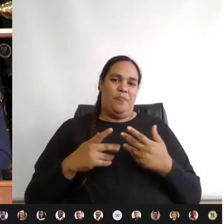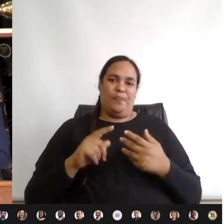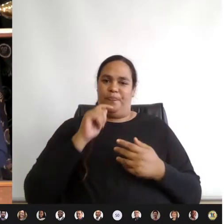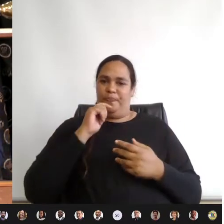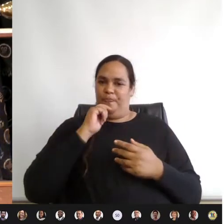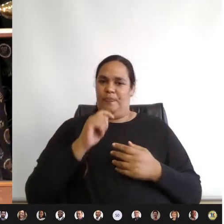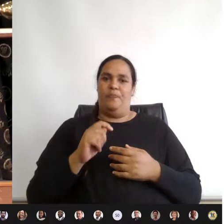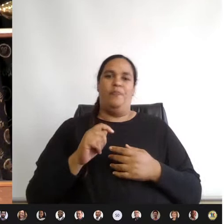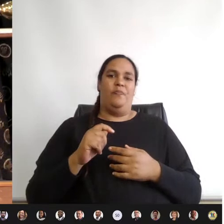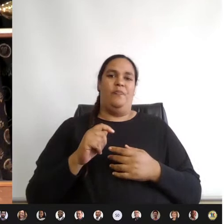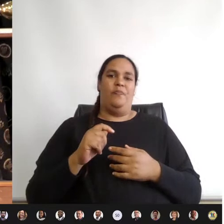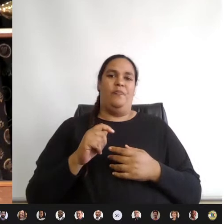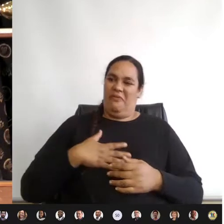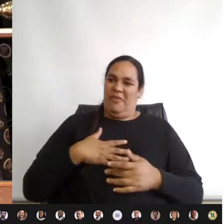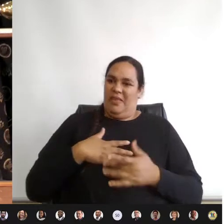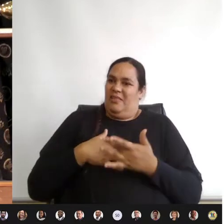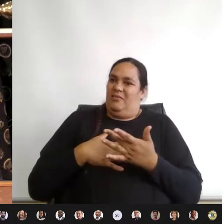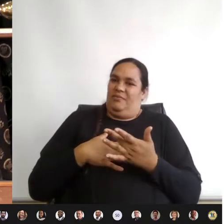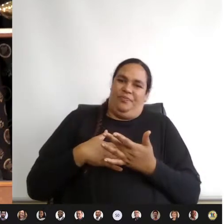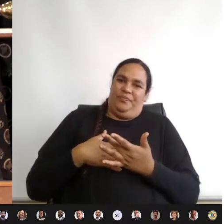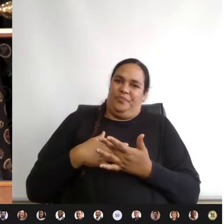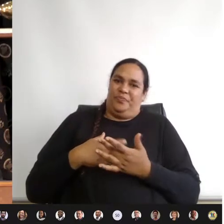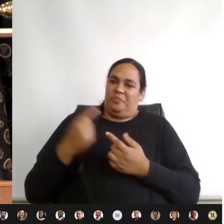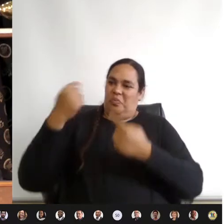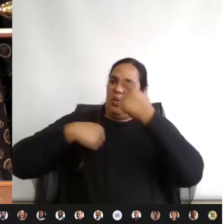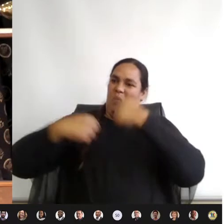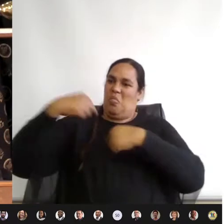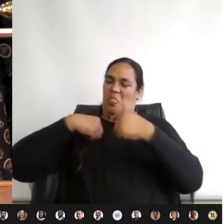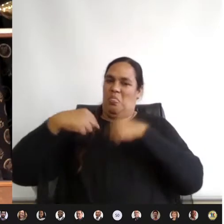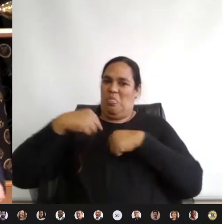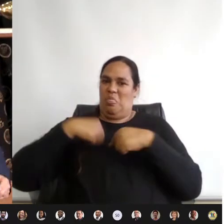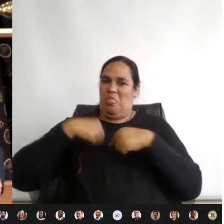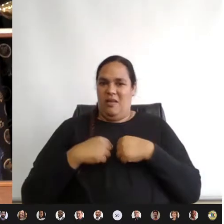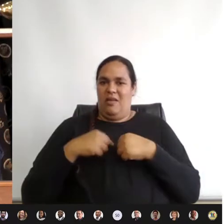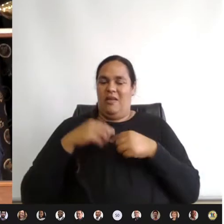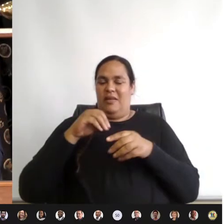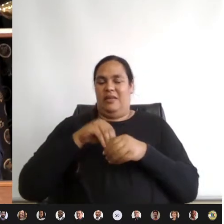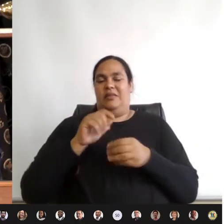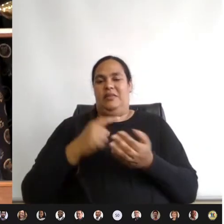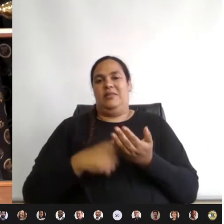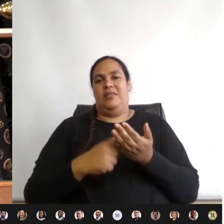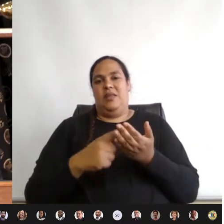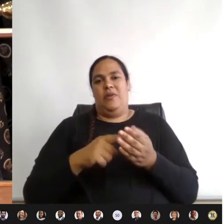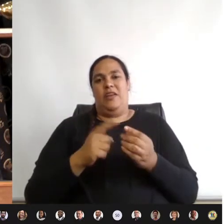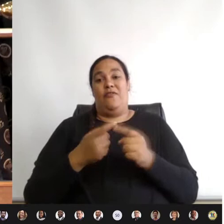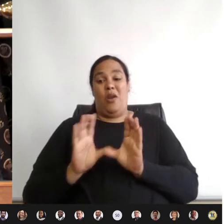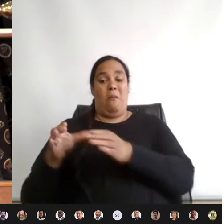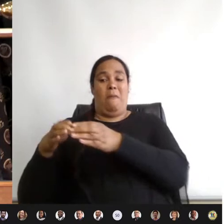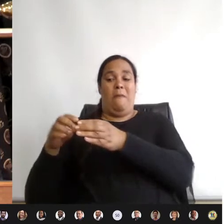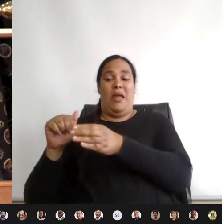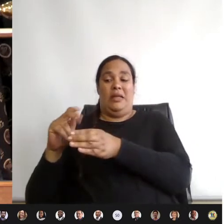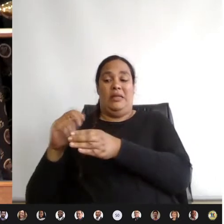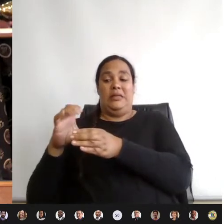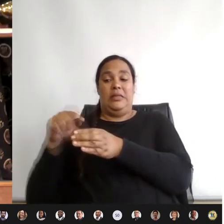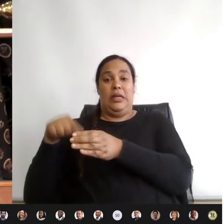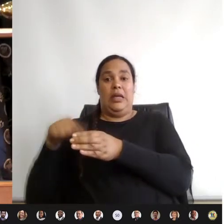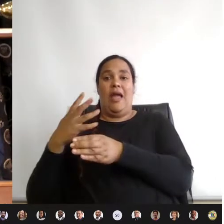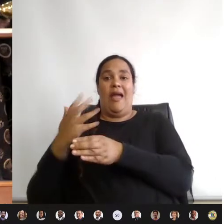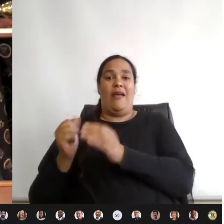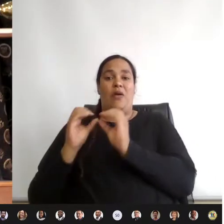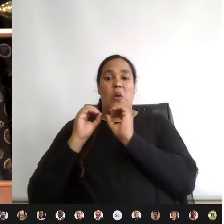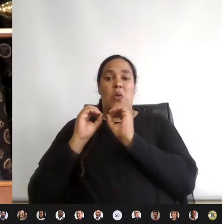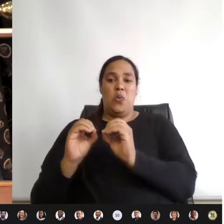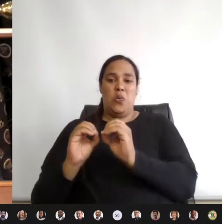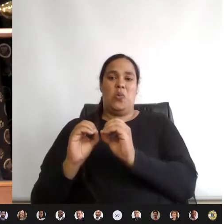when that is a criticism in this debate from a party that have got absolutely